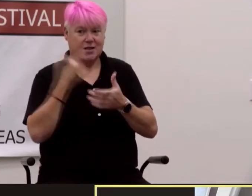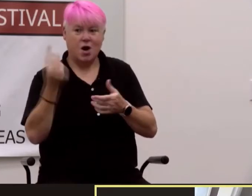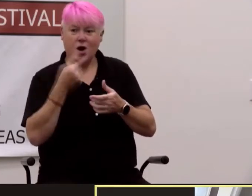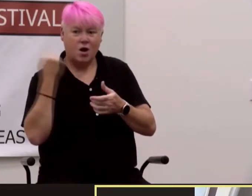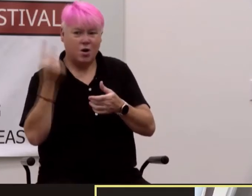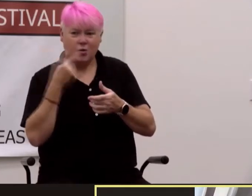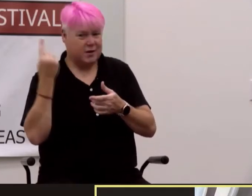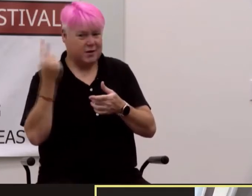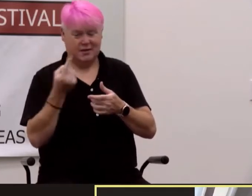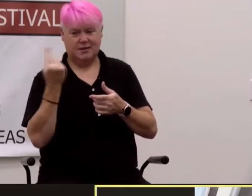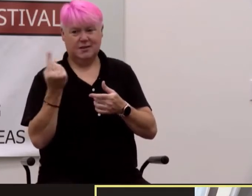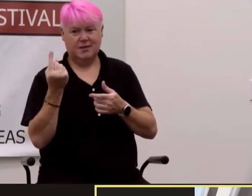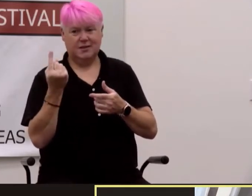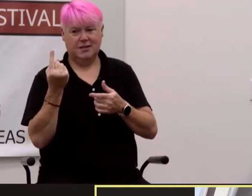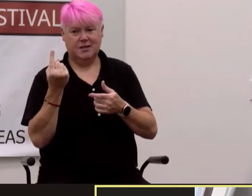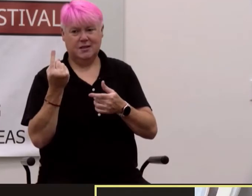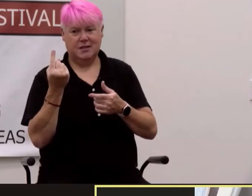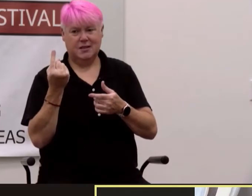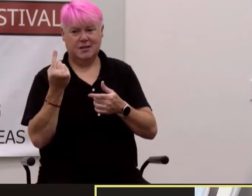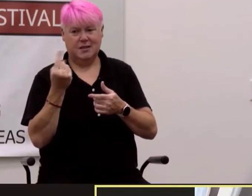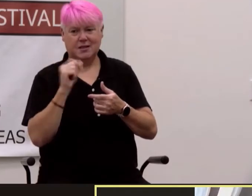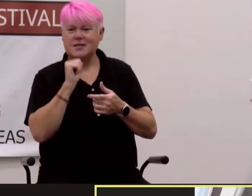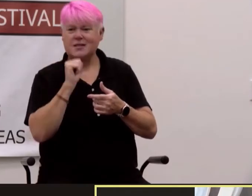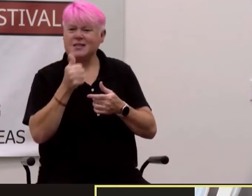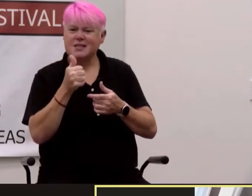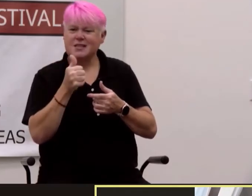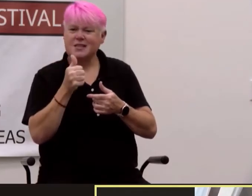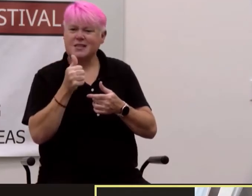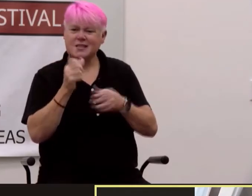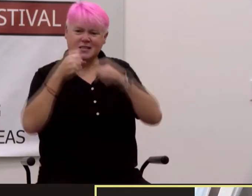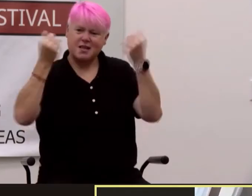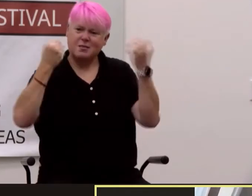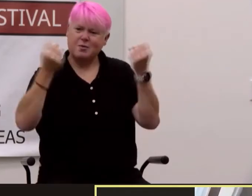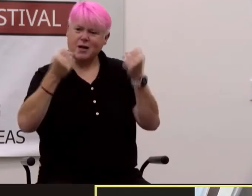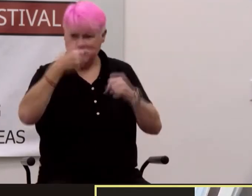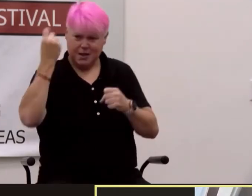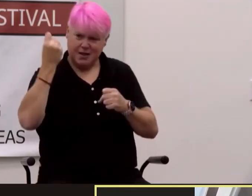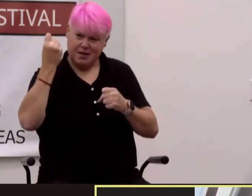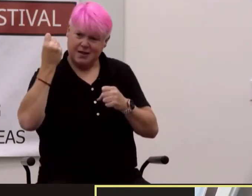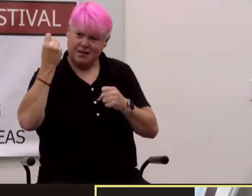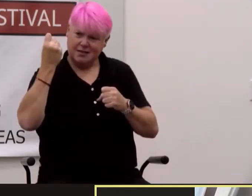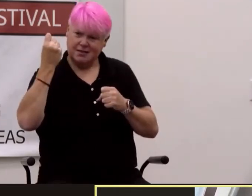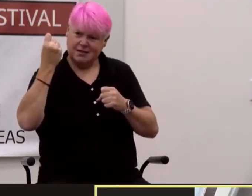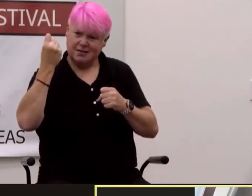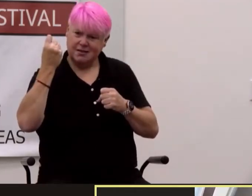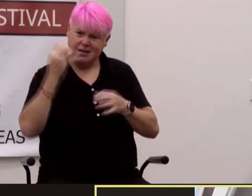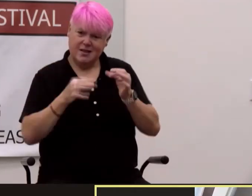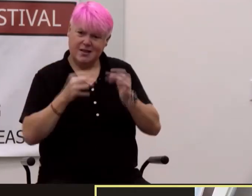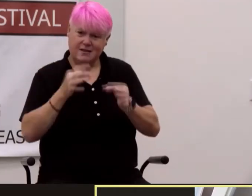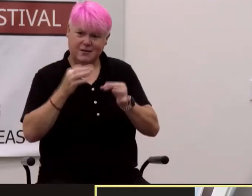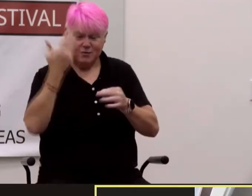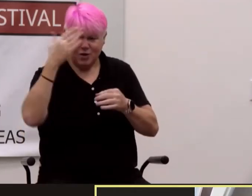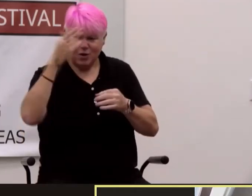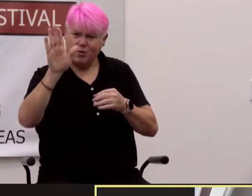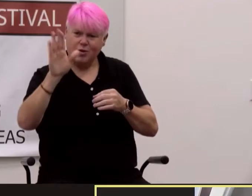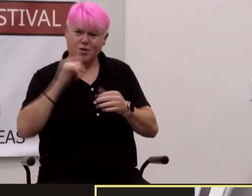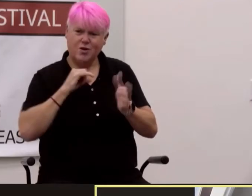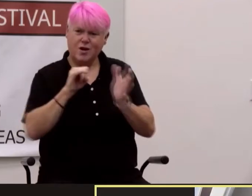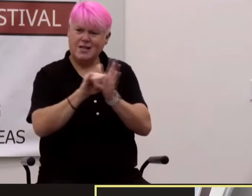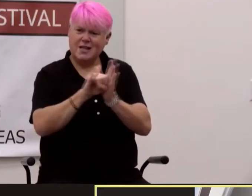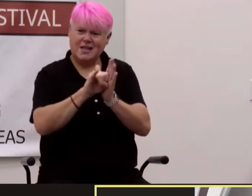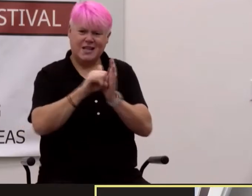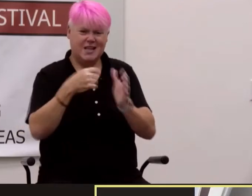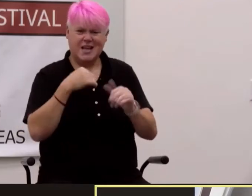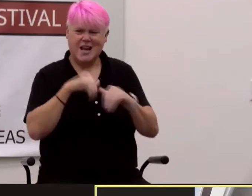But the thing was, I didn't celebrate it, because if you don't know your identity, how are you supposed to celebrate it? I